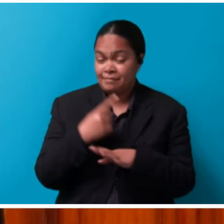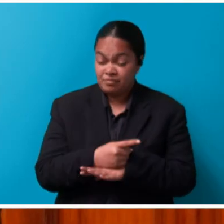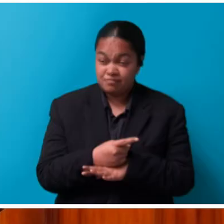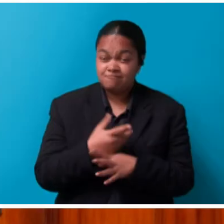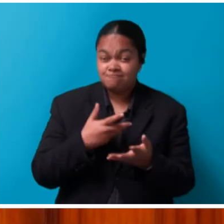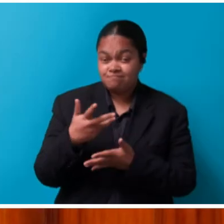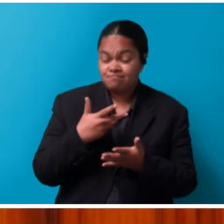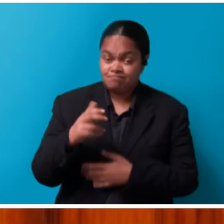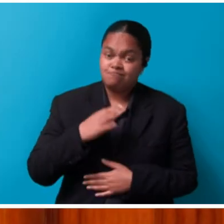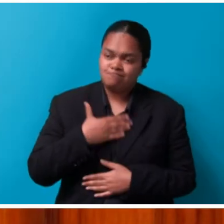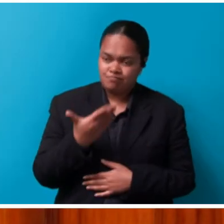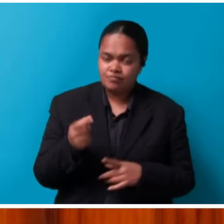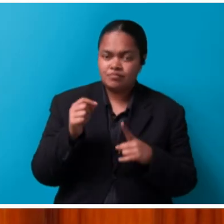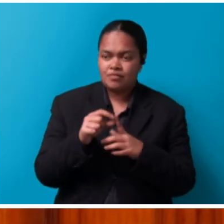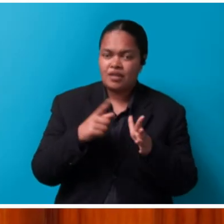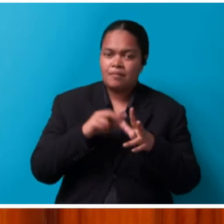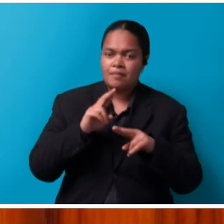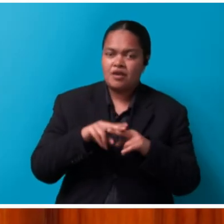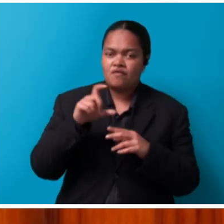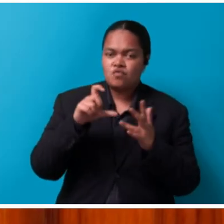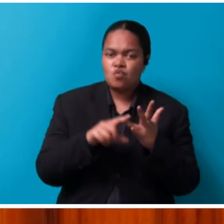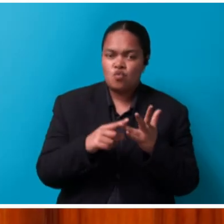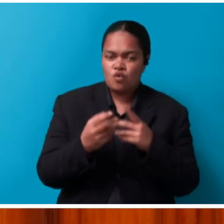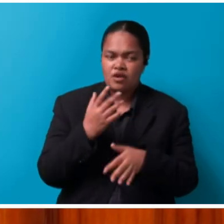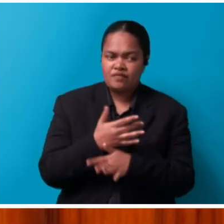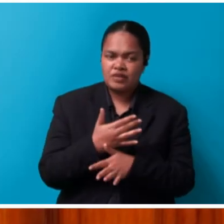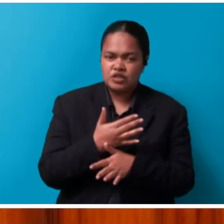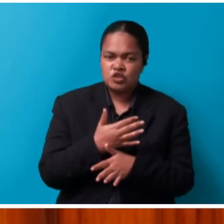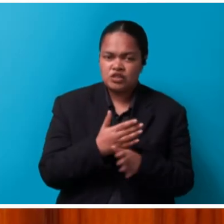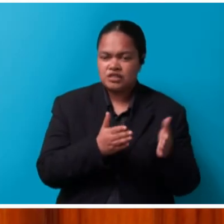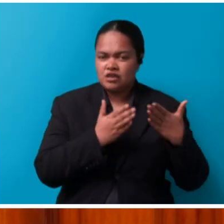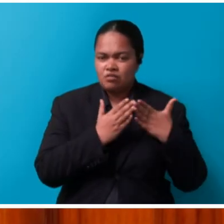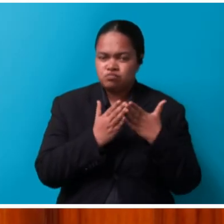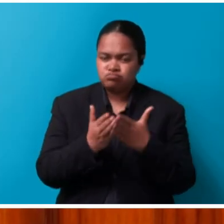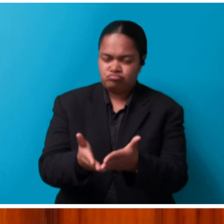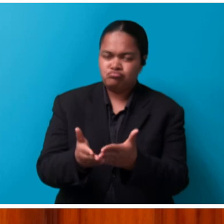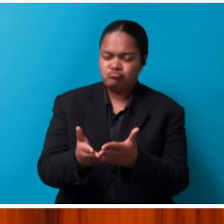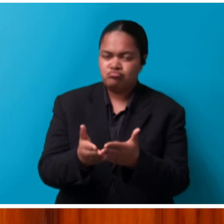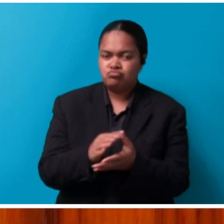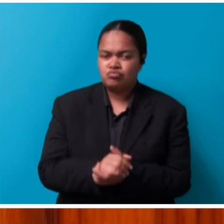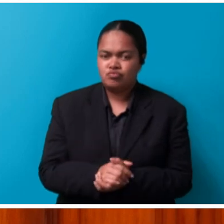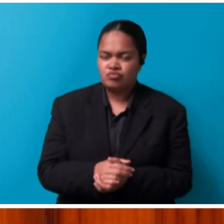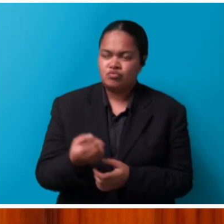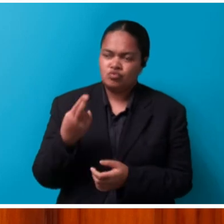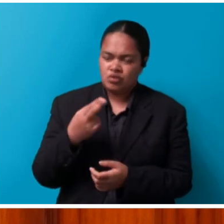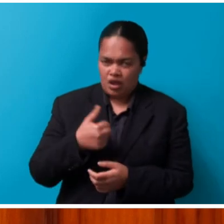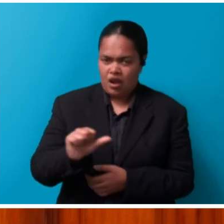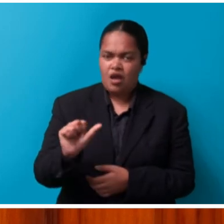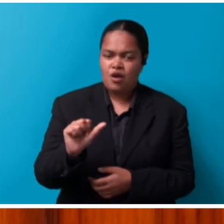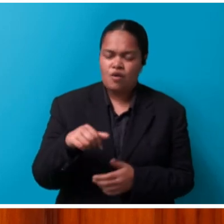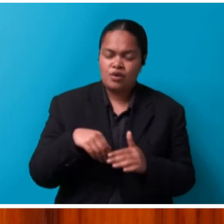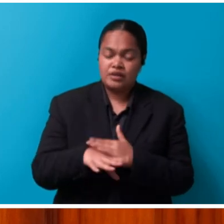have the PAFCO fishing fleet to fish in their waters.